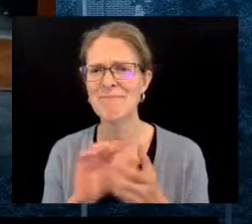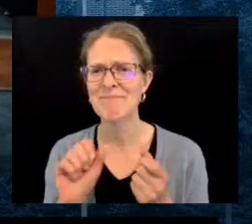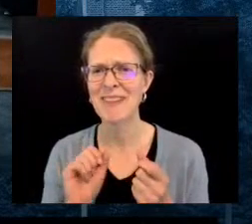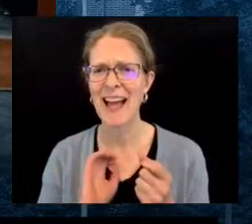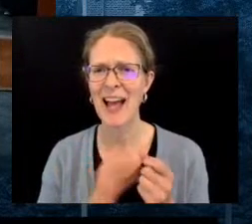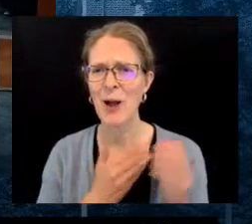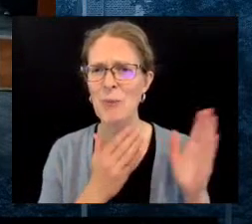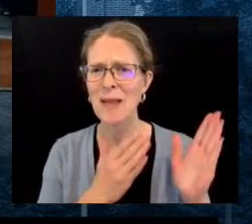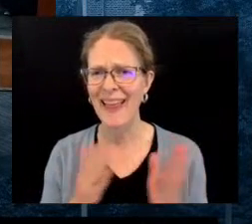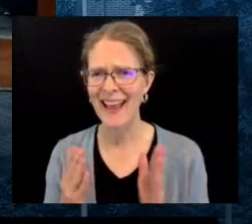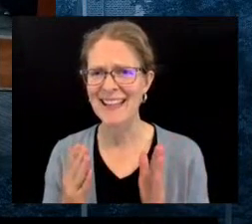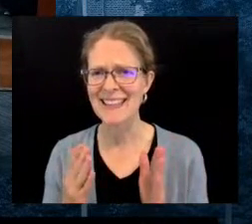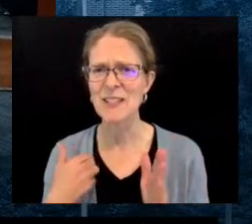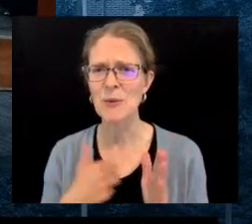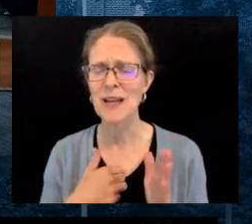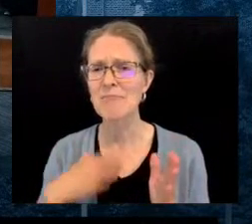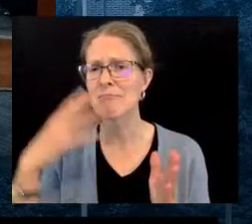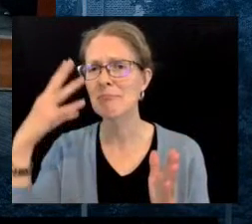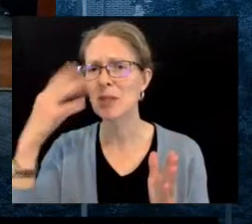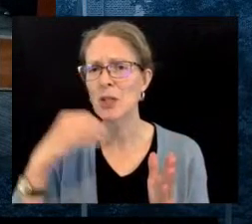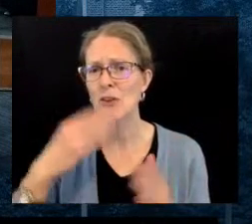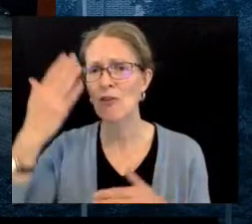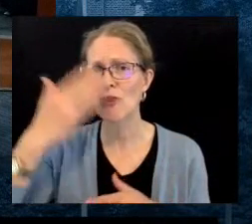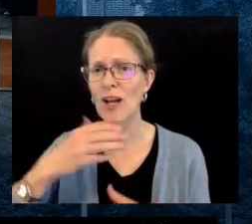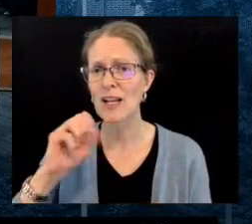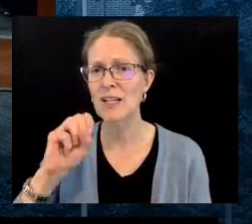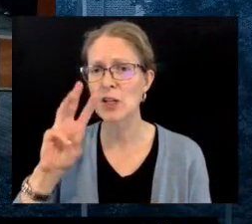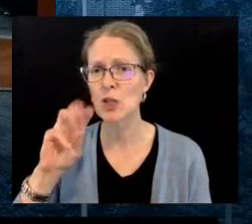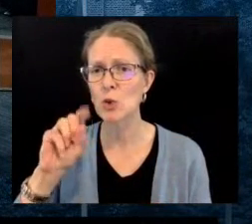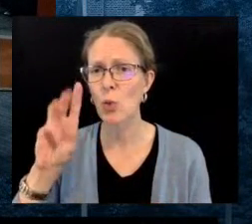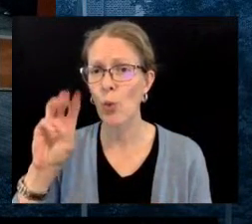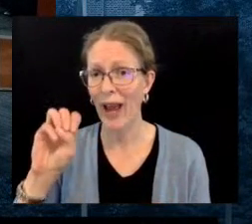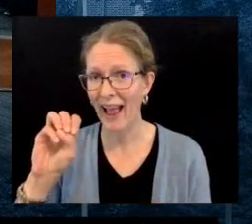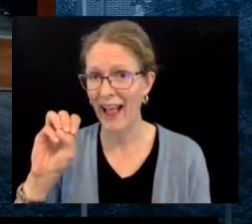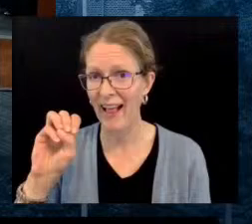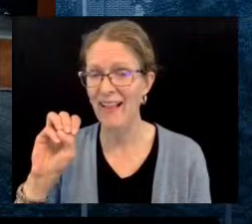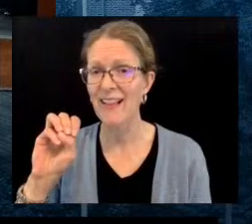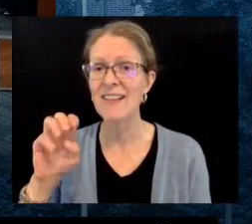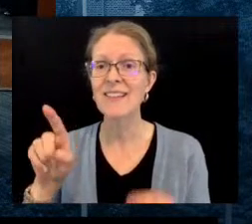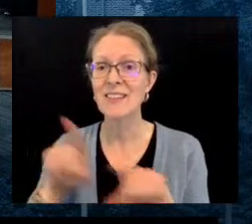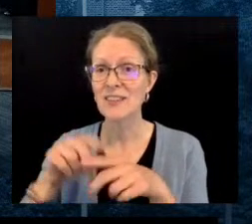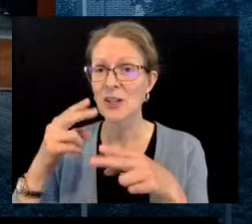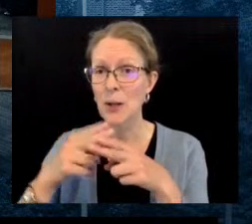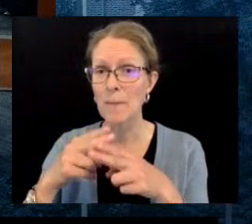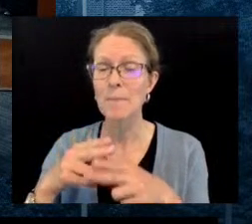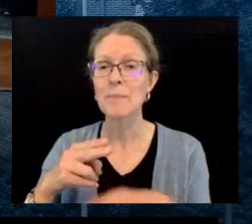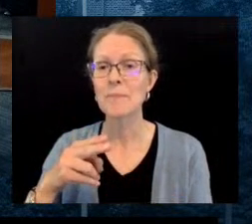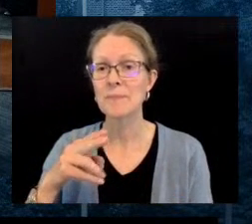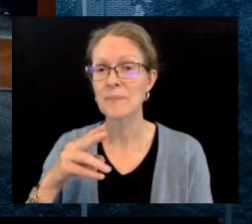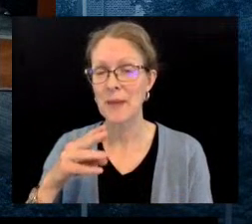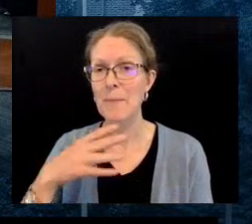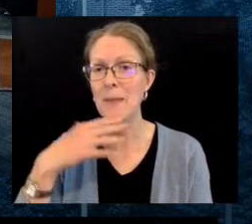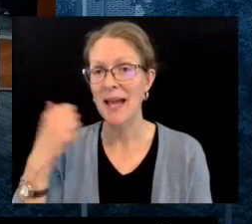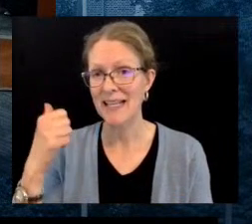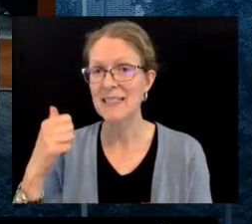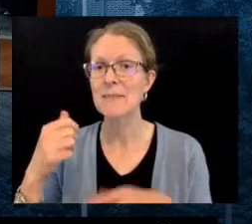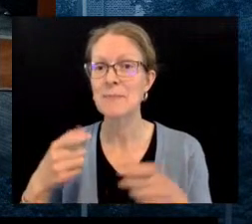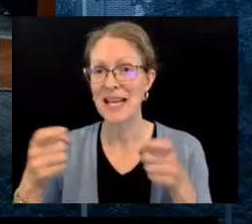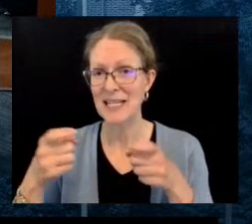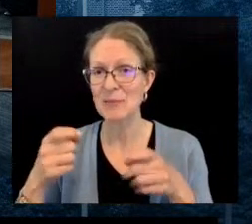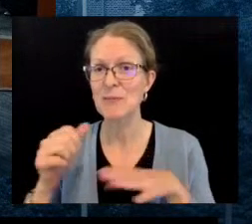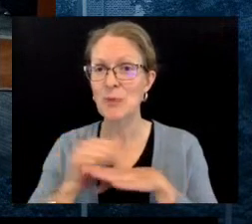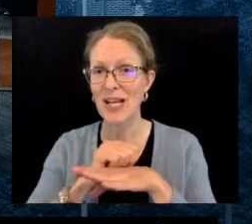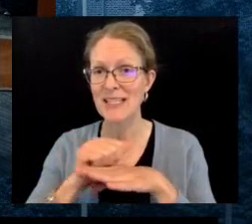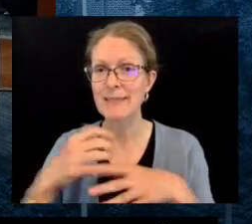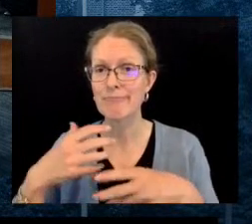a beautiful front swale, also known as the best management practices. Got it.